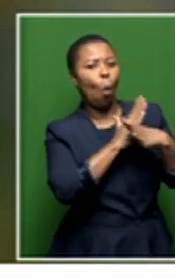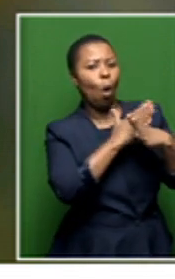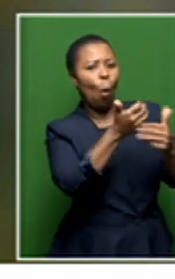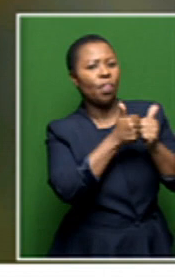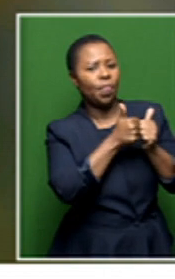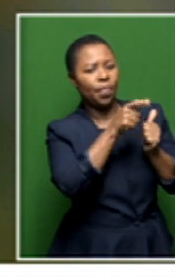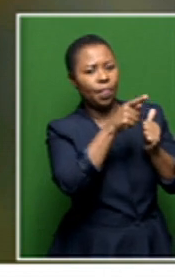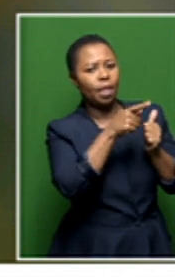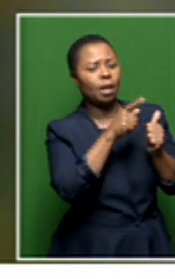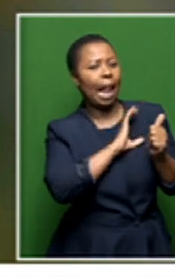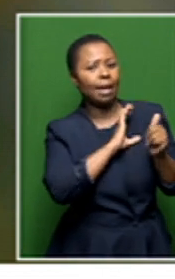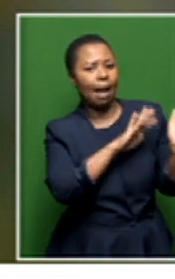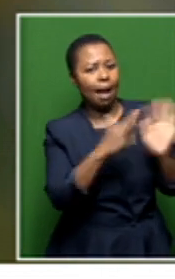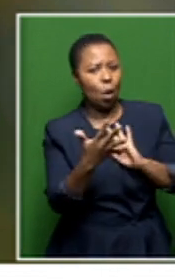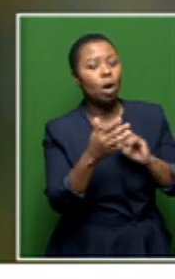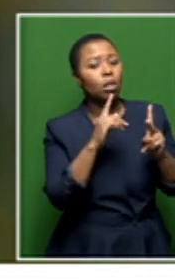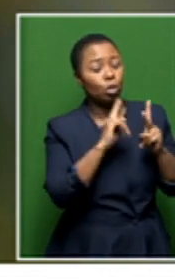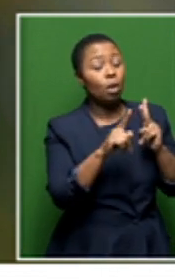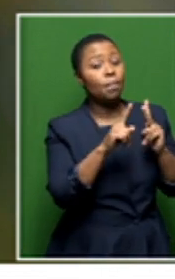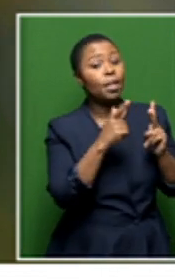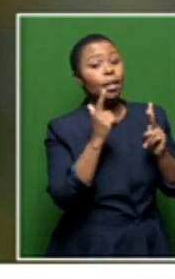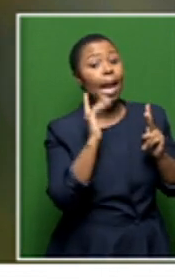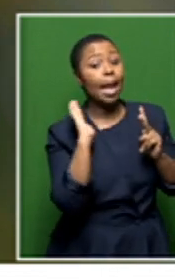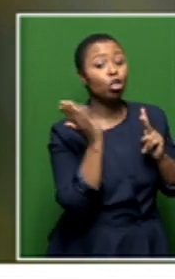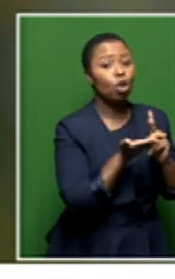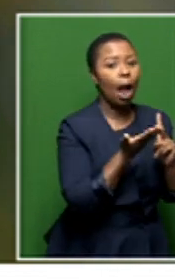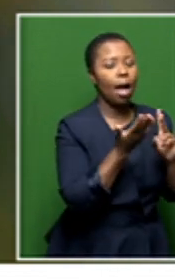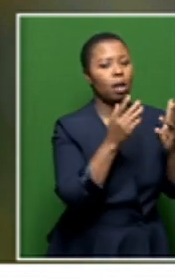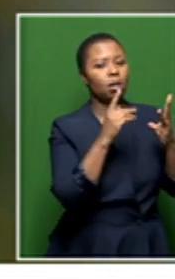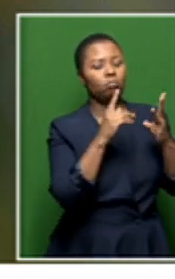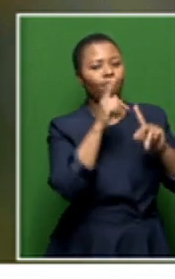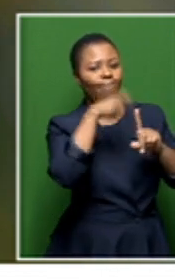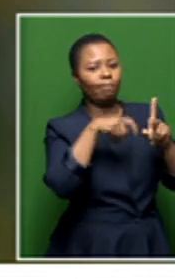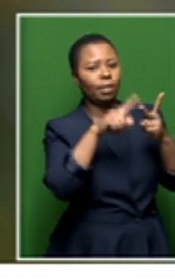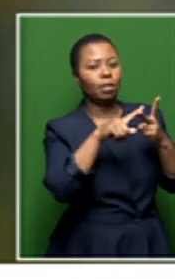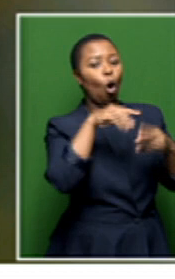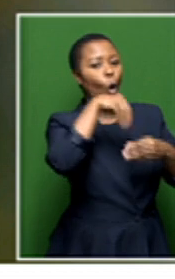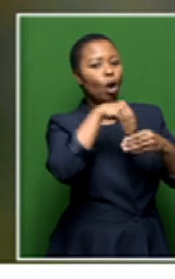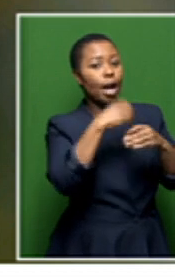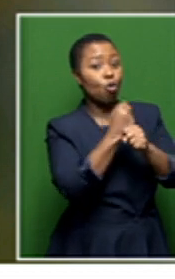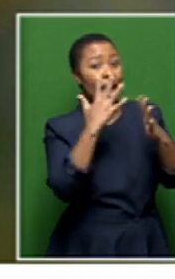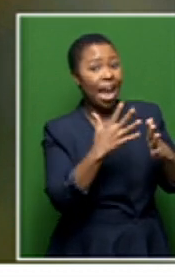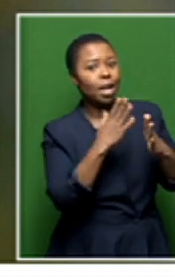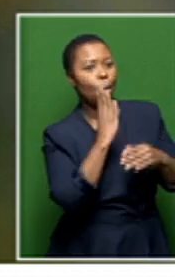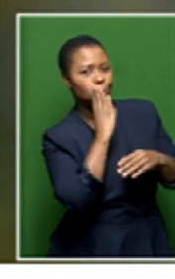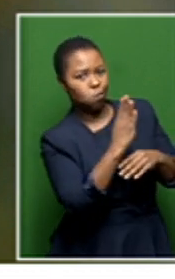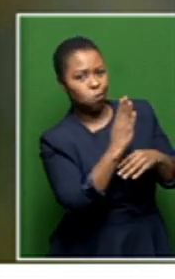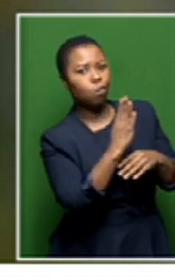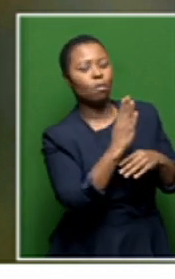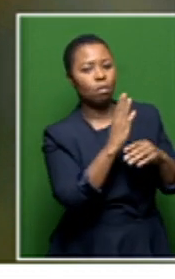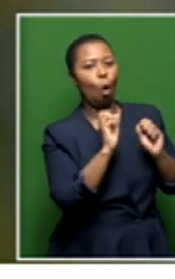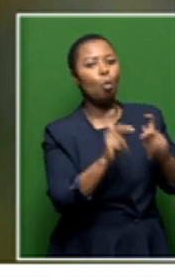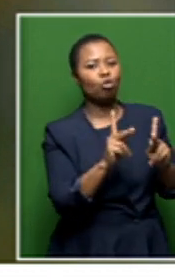There is enough room for every caterer and every content creator around. But establishing